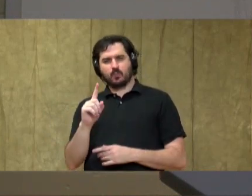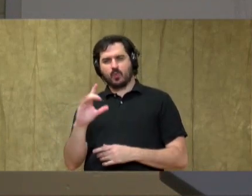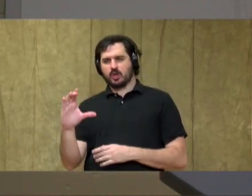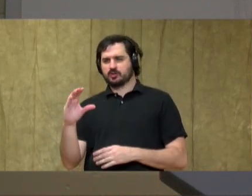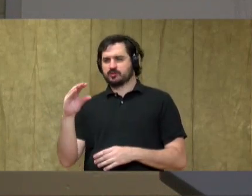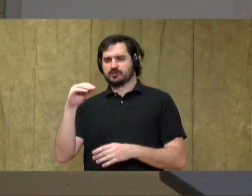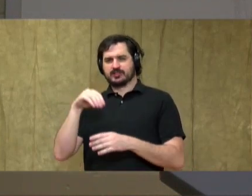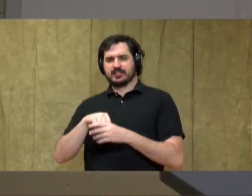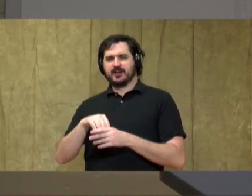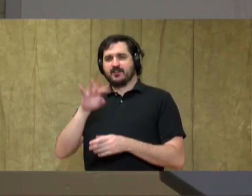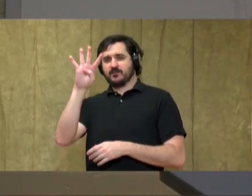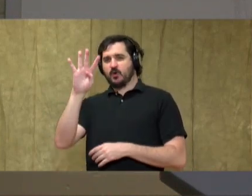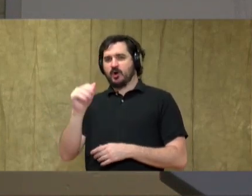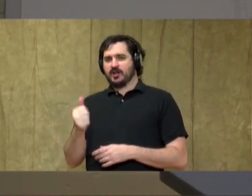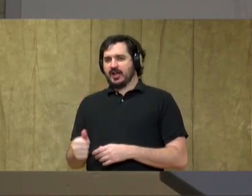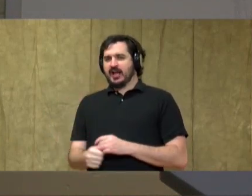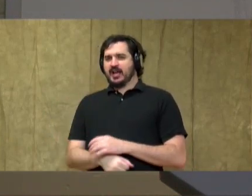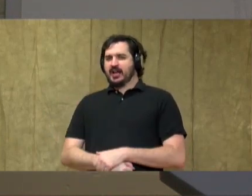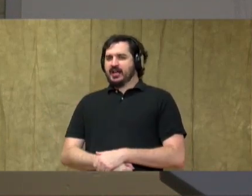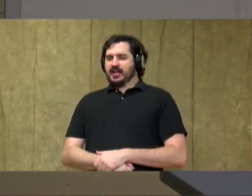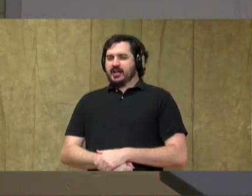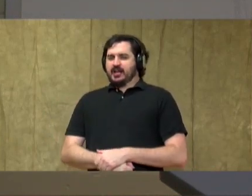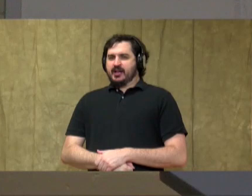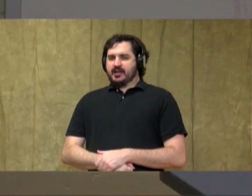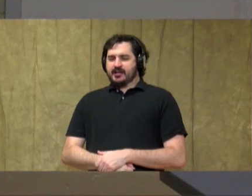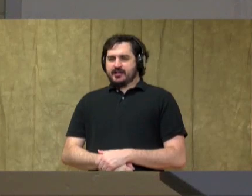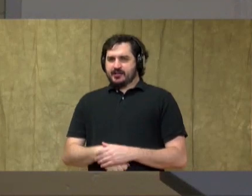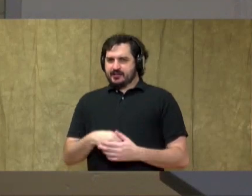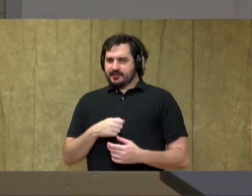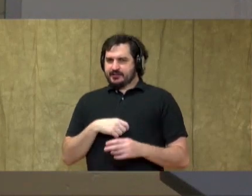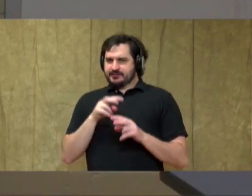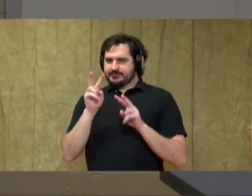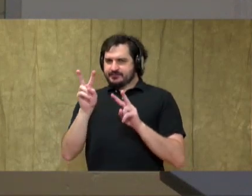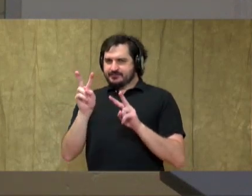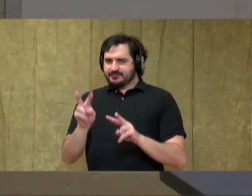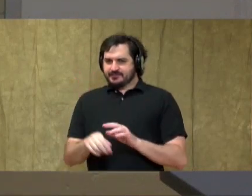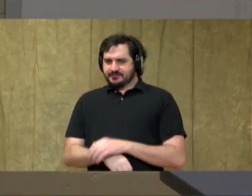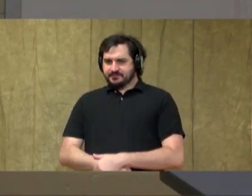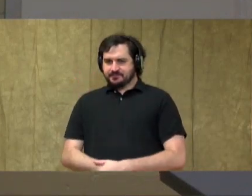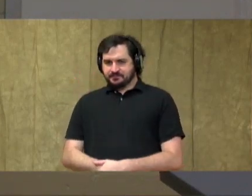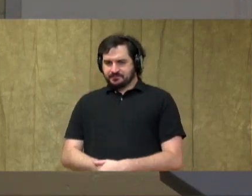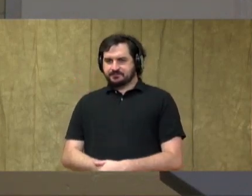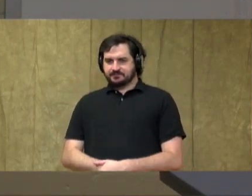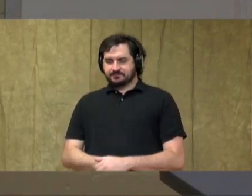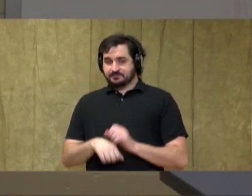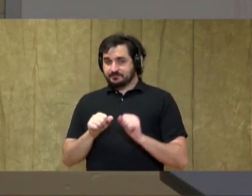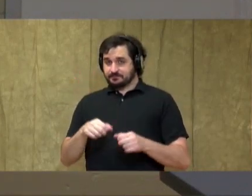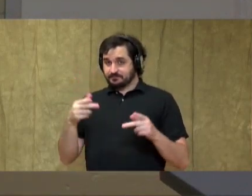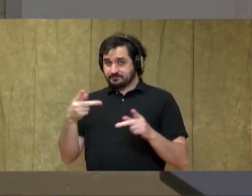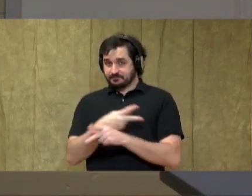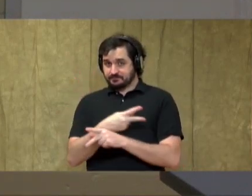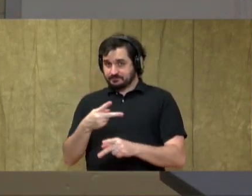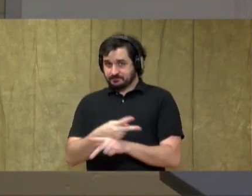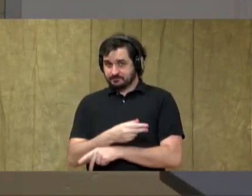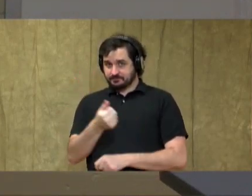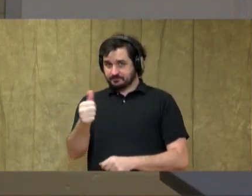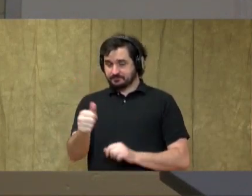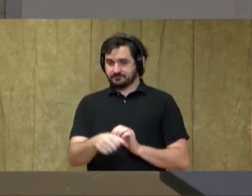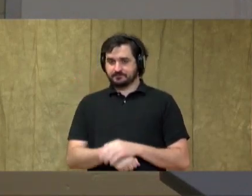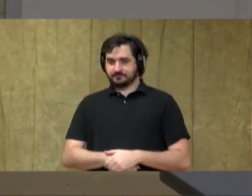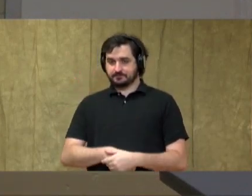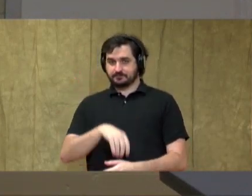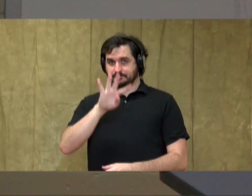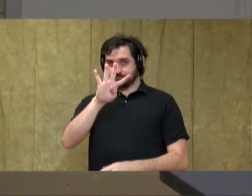tenths? Do you remember? Well, let's see. Remember, we can multiply by 10. We could say 4